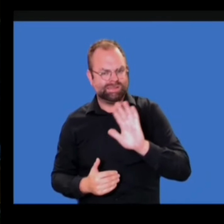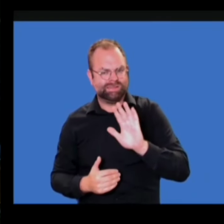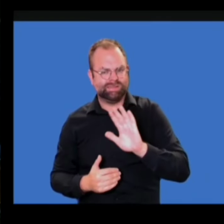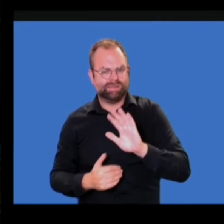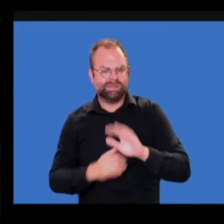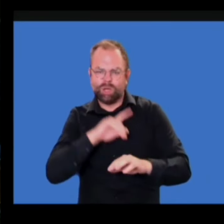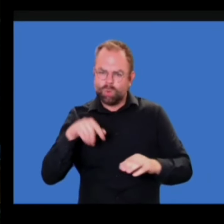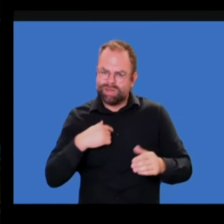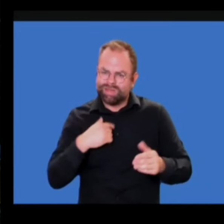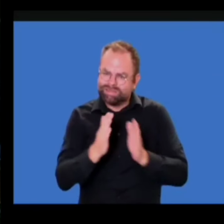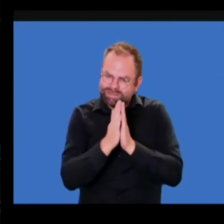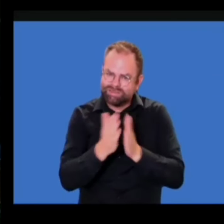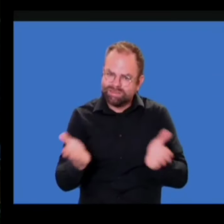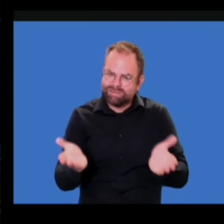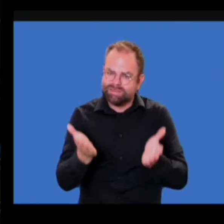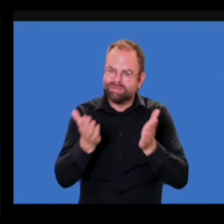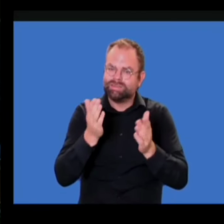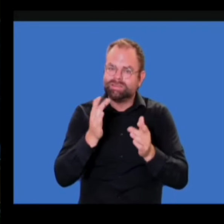Also,